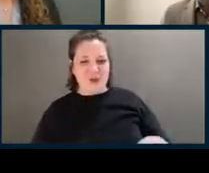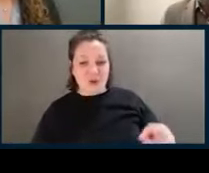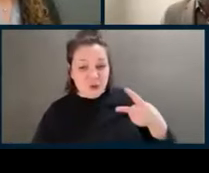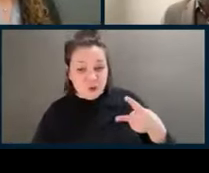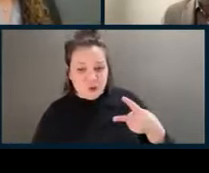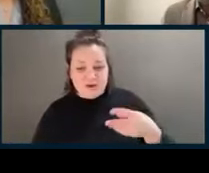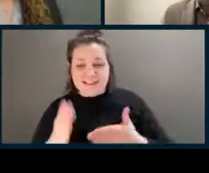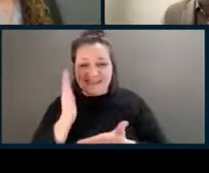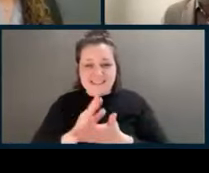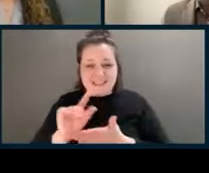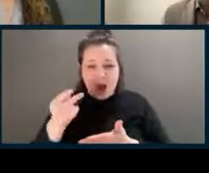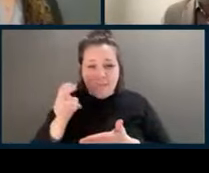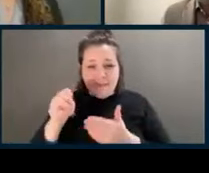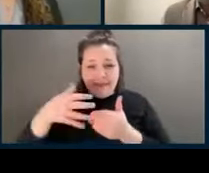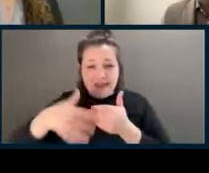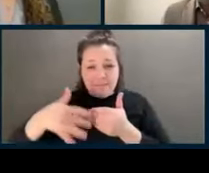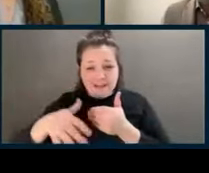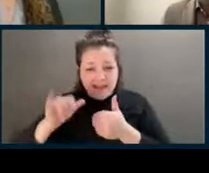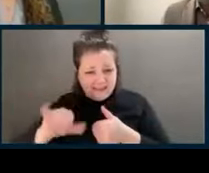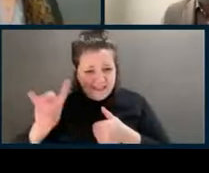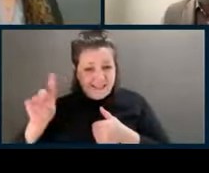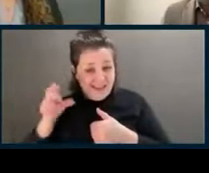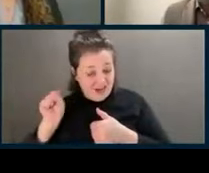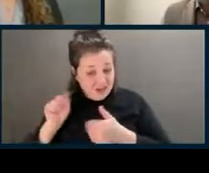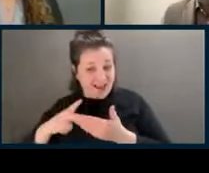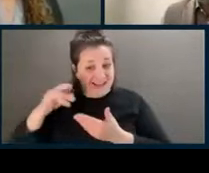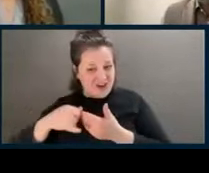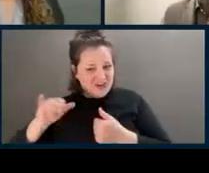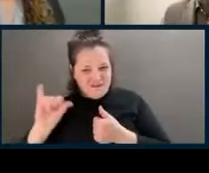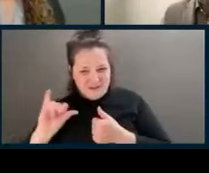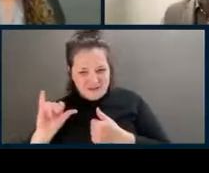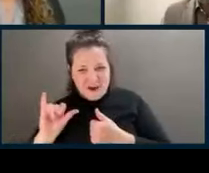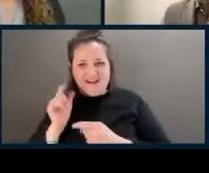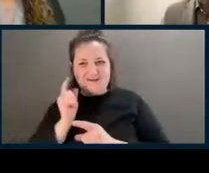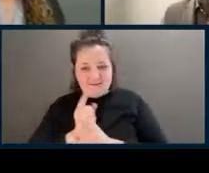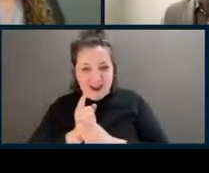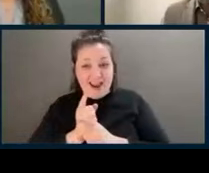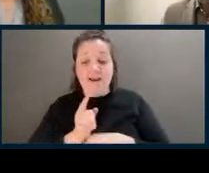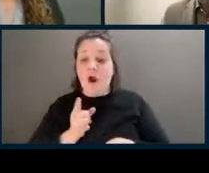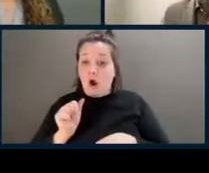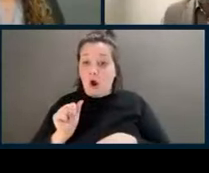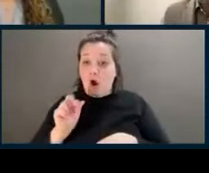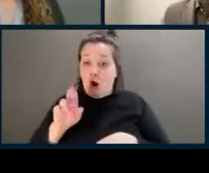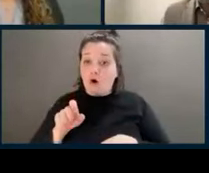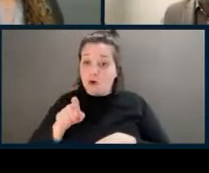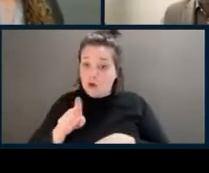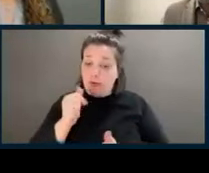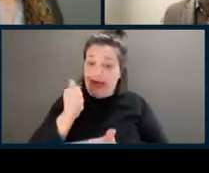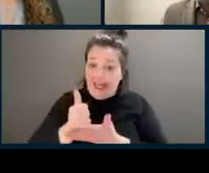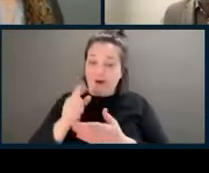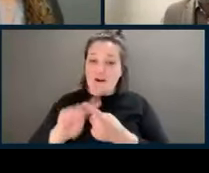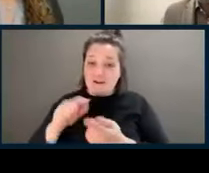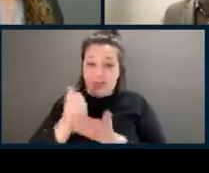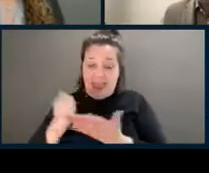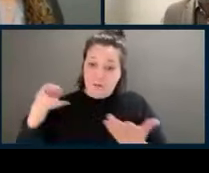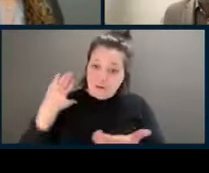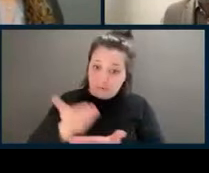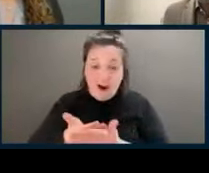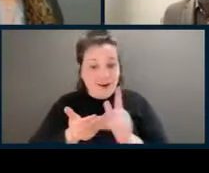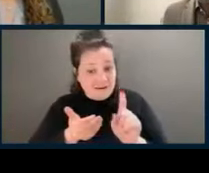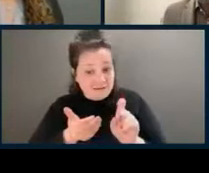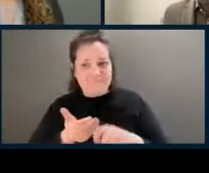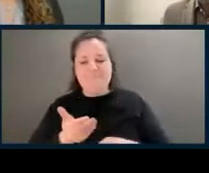Stop the Bleed? I know that's a DHS initiative as well. Are you the help until help arrives? I'm going to put a big plug in for that as well. Another great training